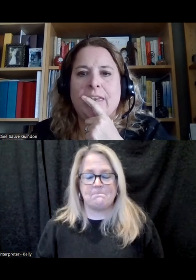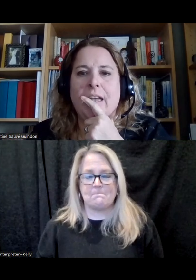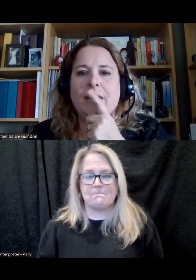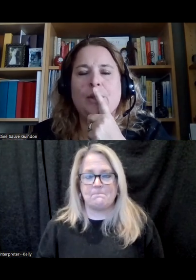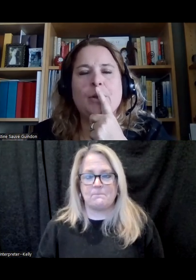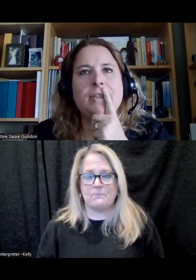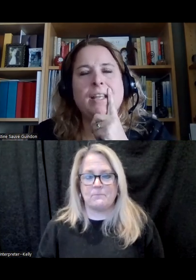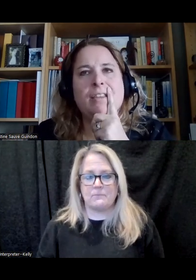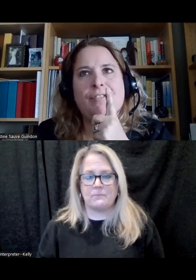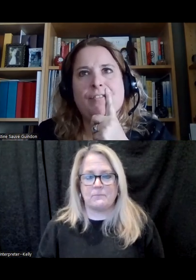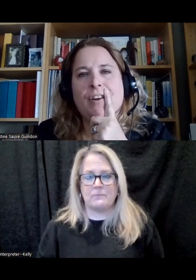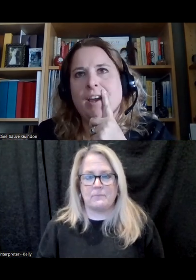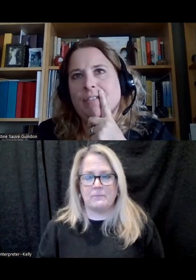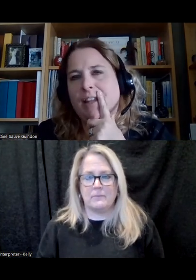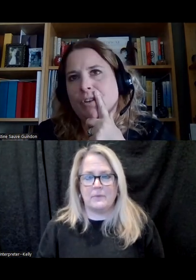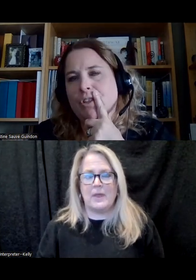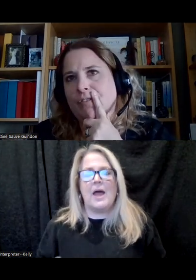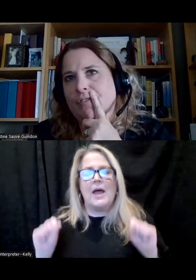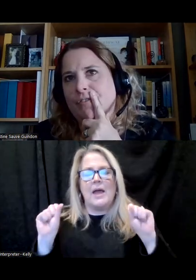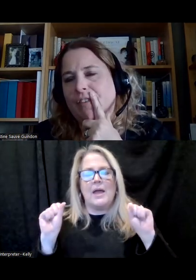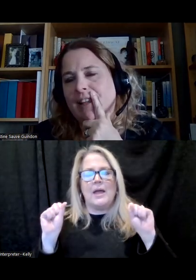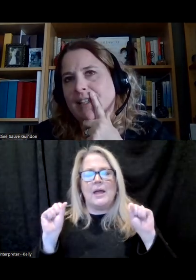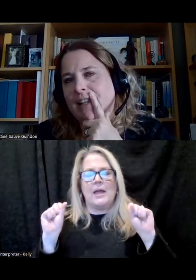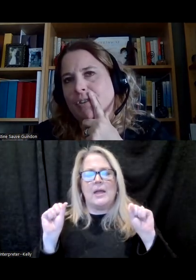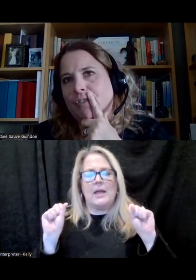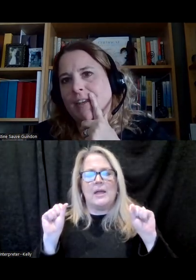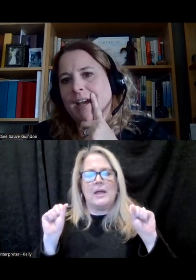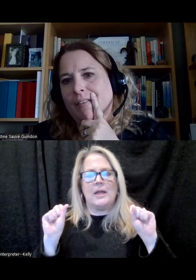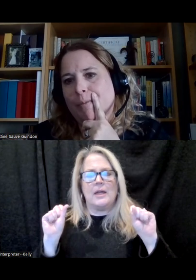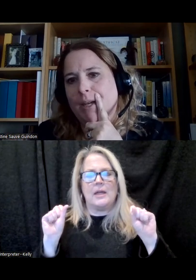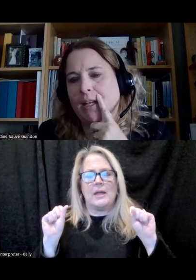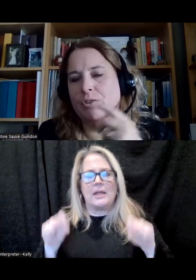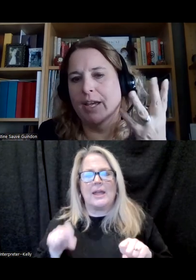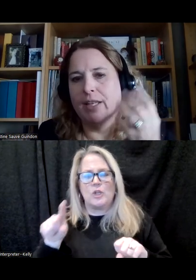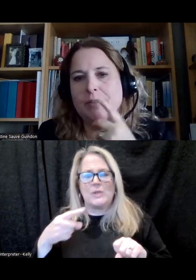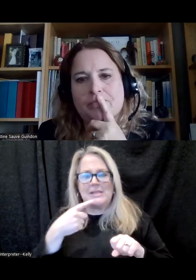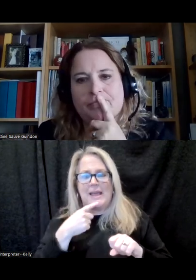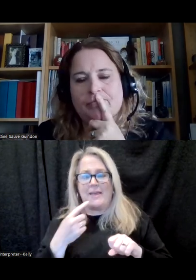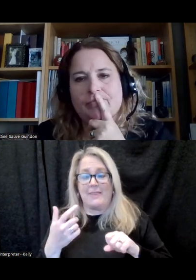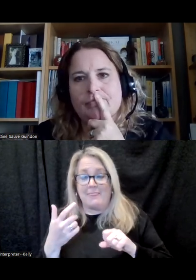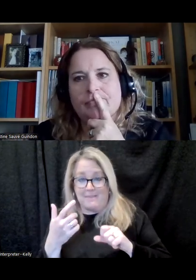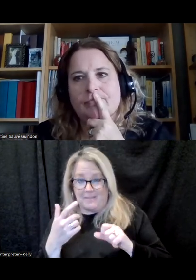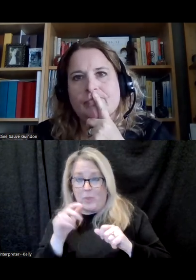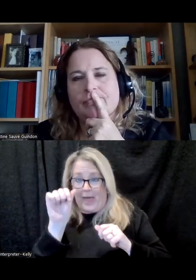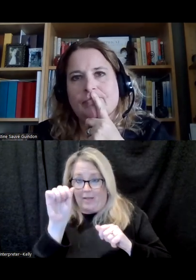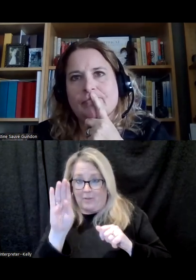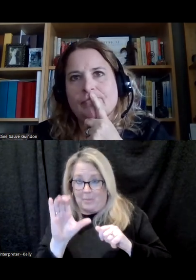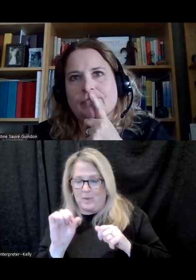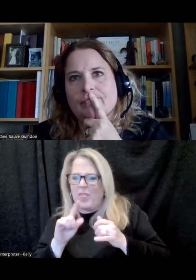If you can you recite the five last letters of the alphabet in your head?